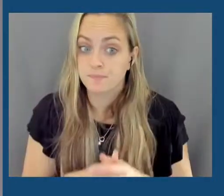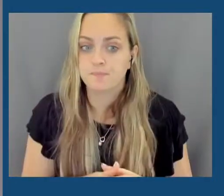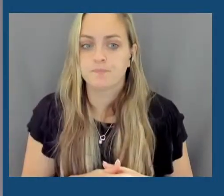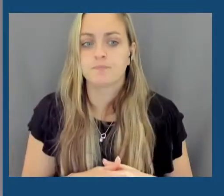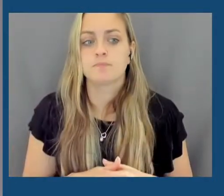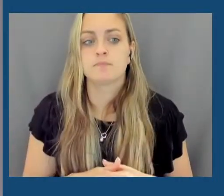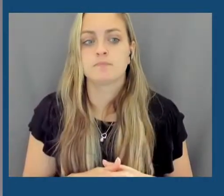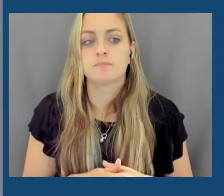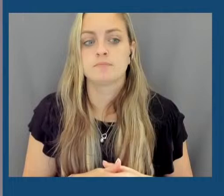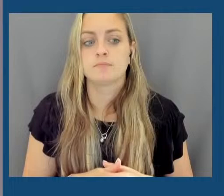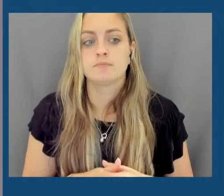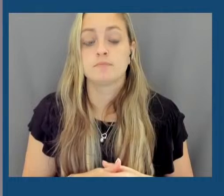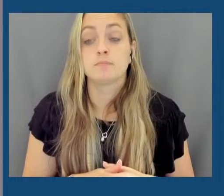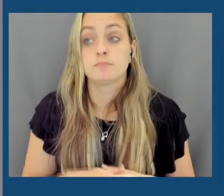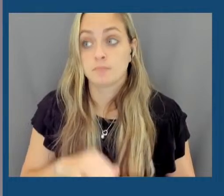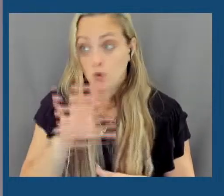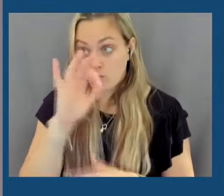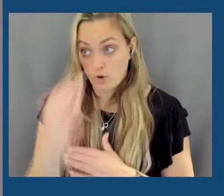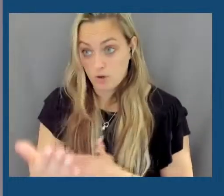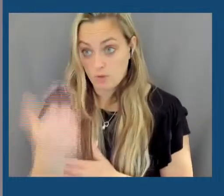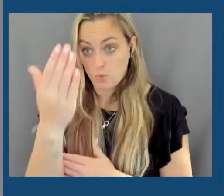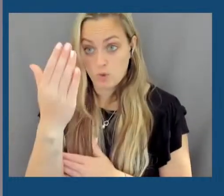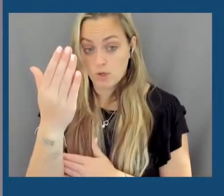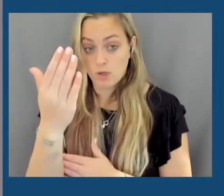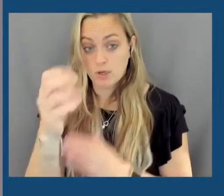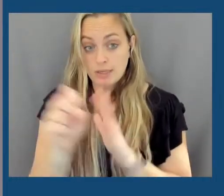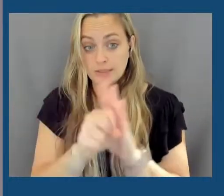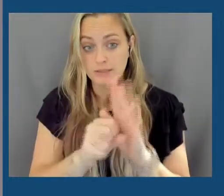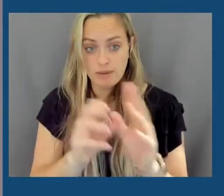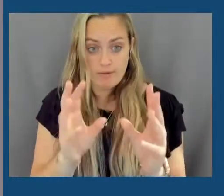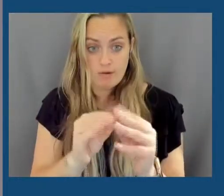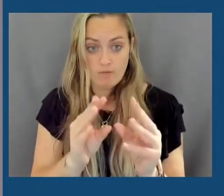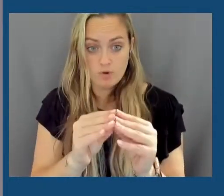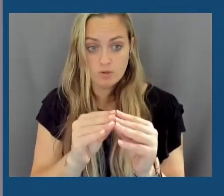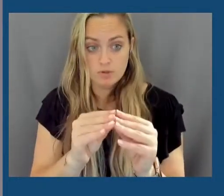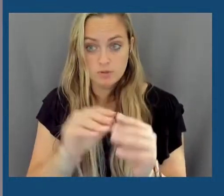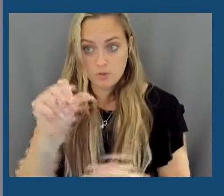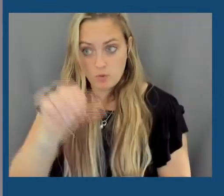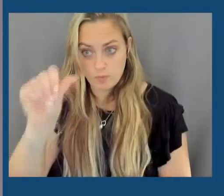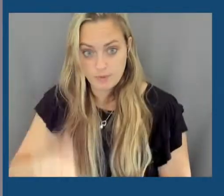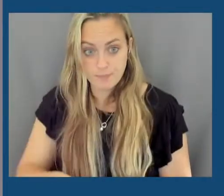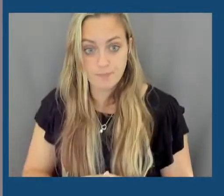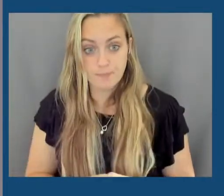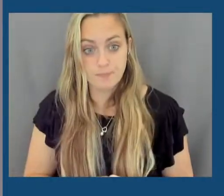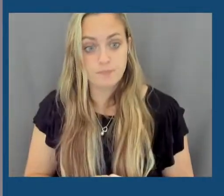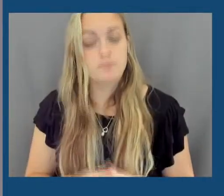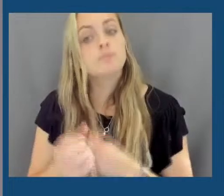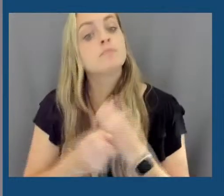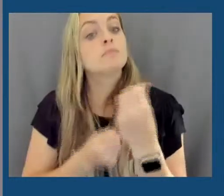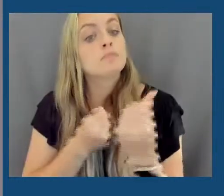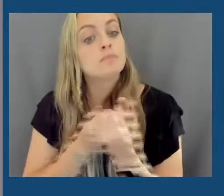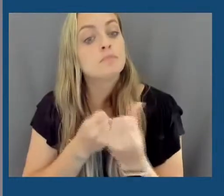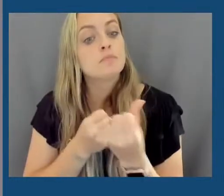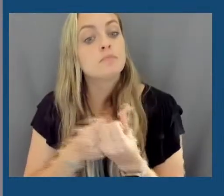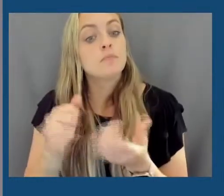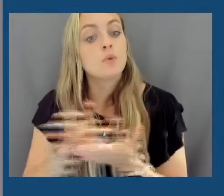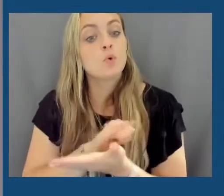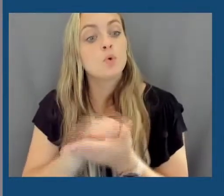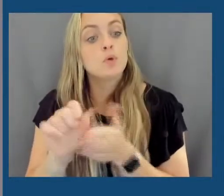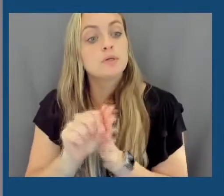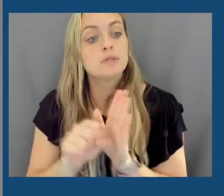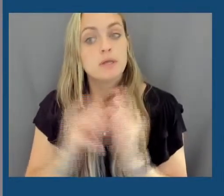Speaking Friday morning at a statewide conference in Albany, sponsored by the New York State